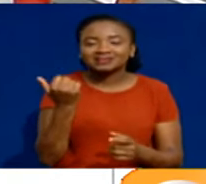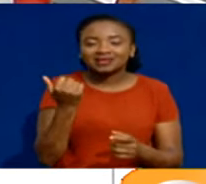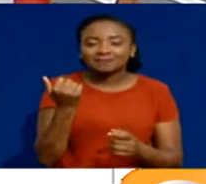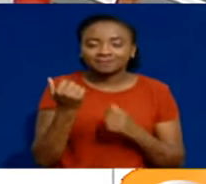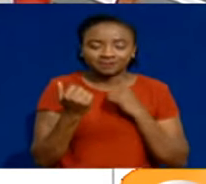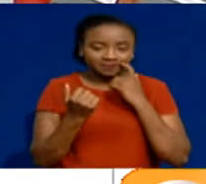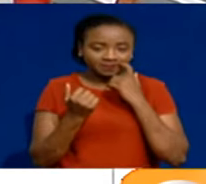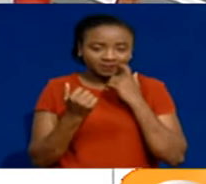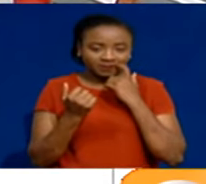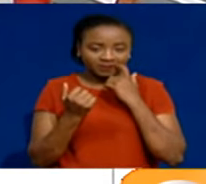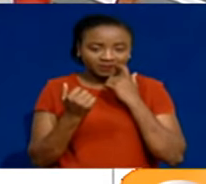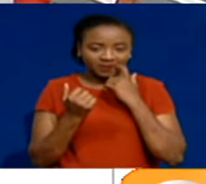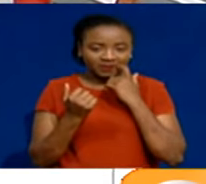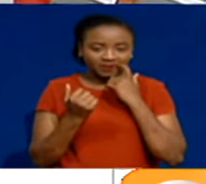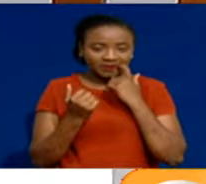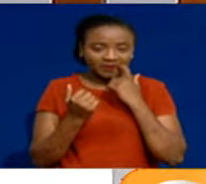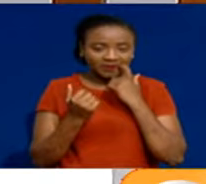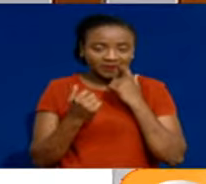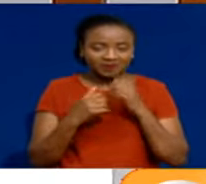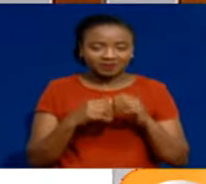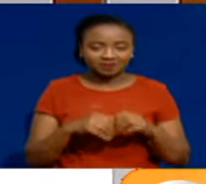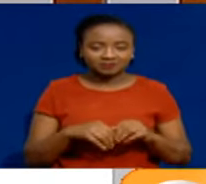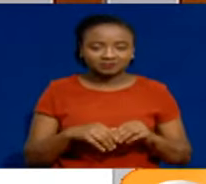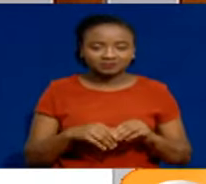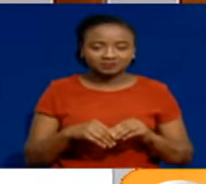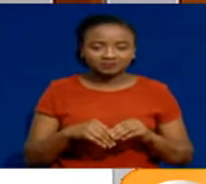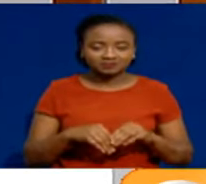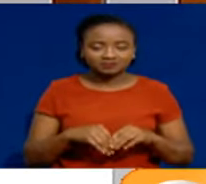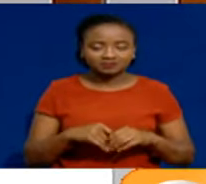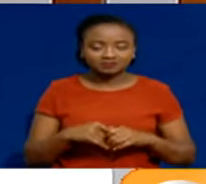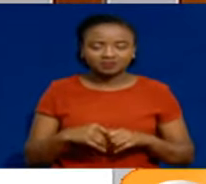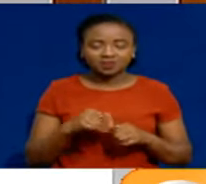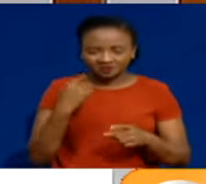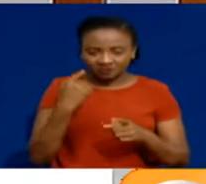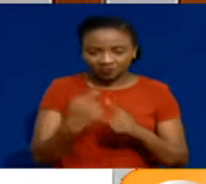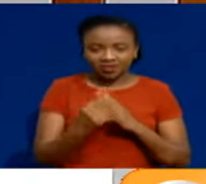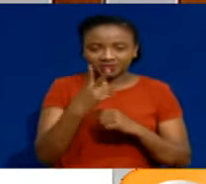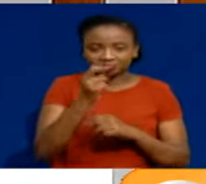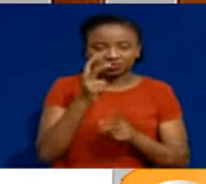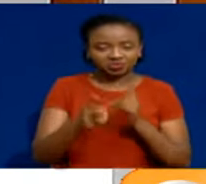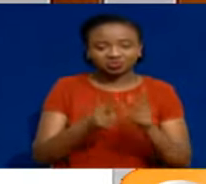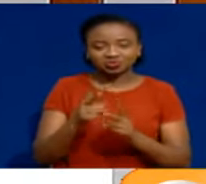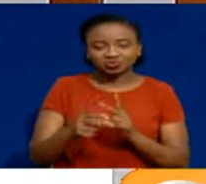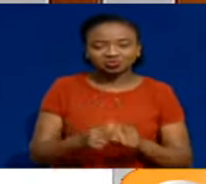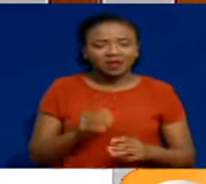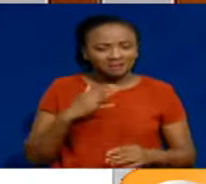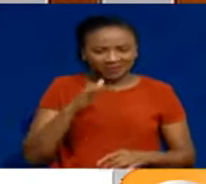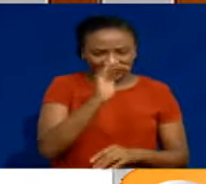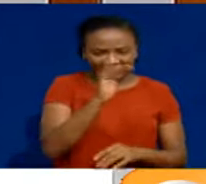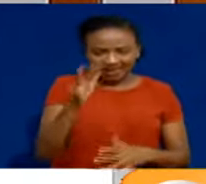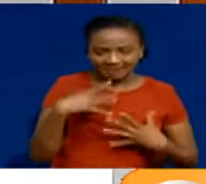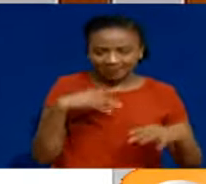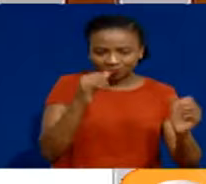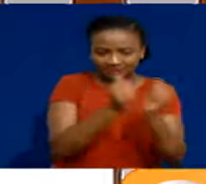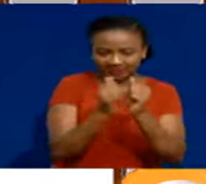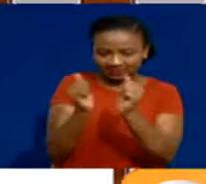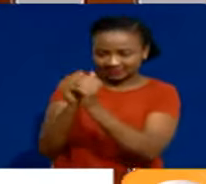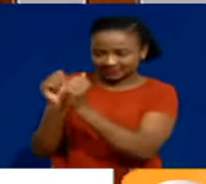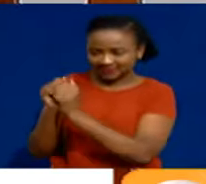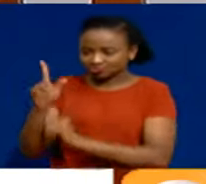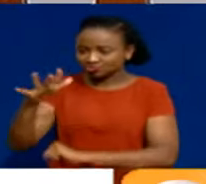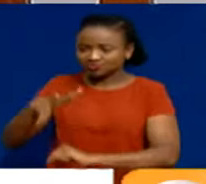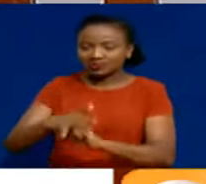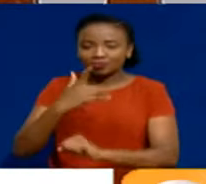Because people have known presidential candidates who have declared their candidature. Try to ask the first 10 people you meet.